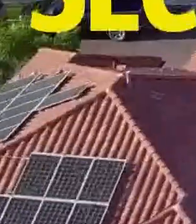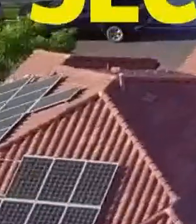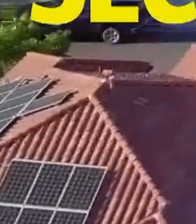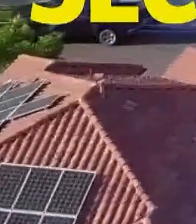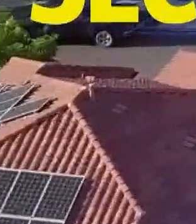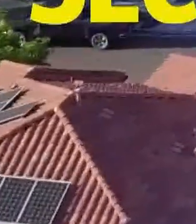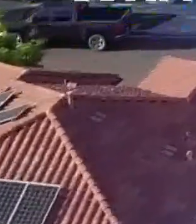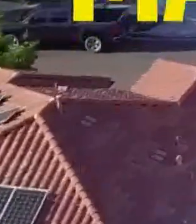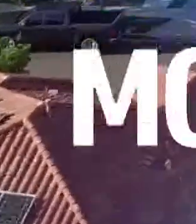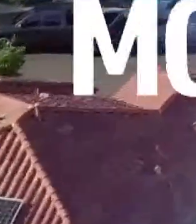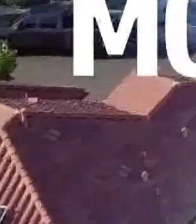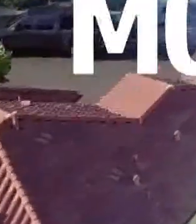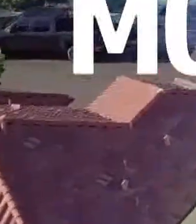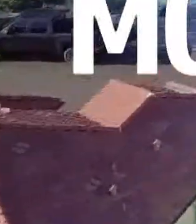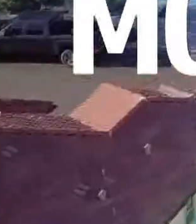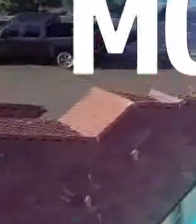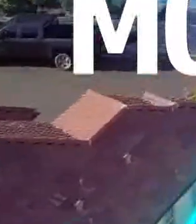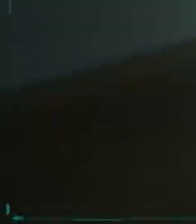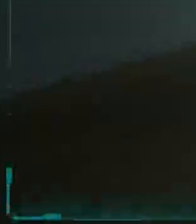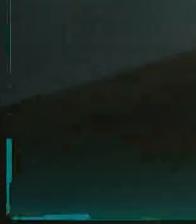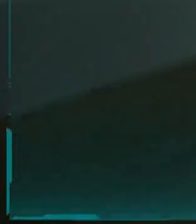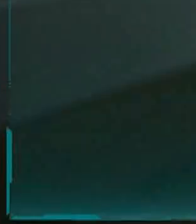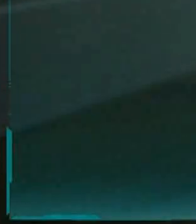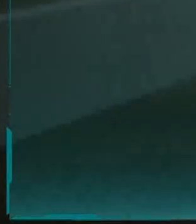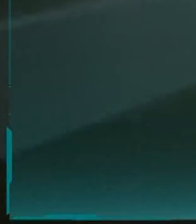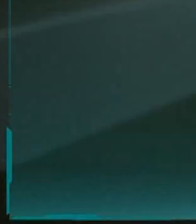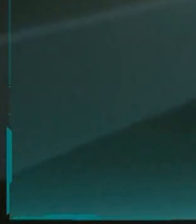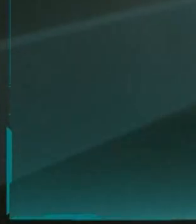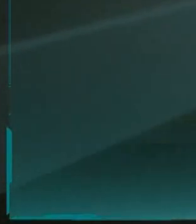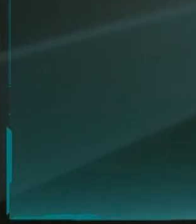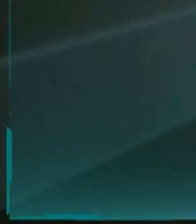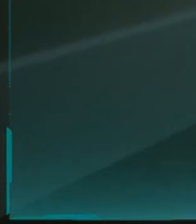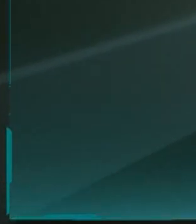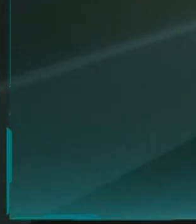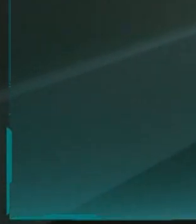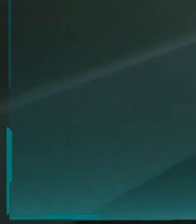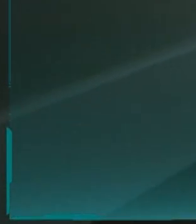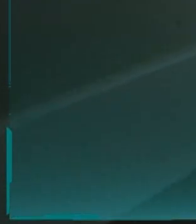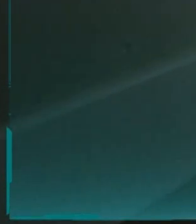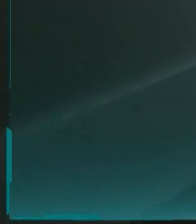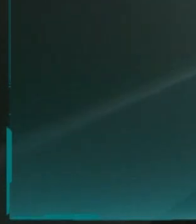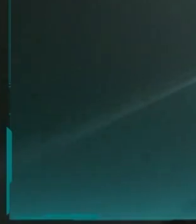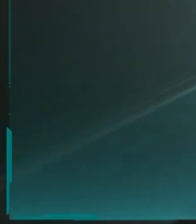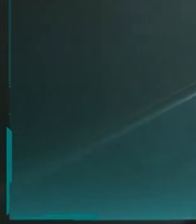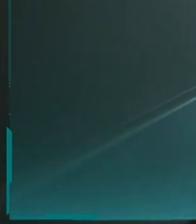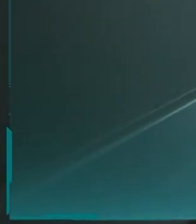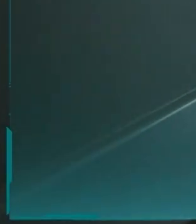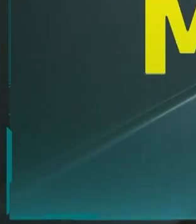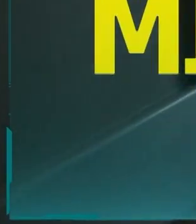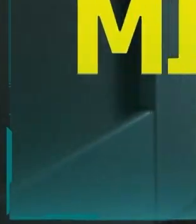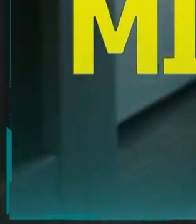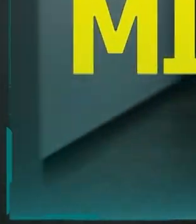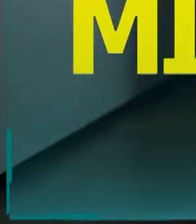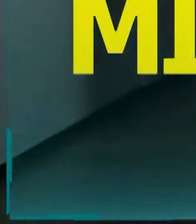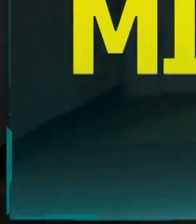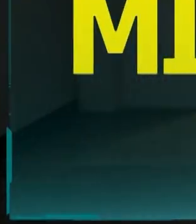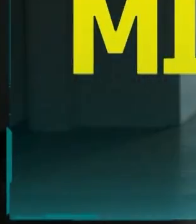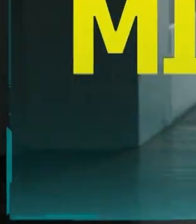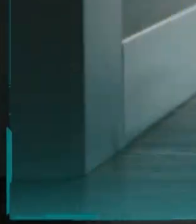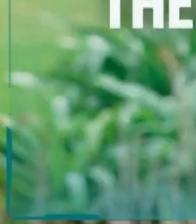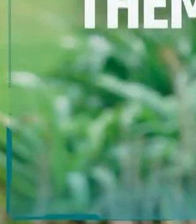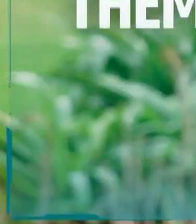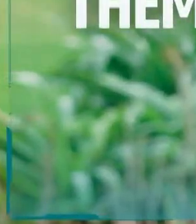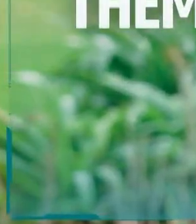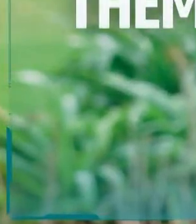It's time to secure what matters most. Your family, your home, your peace of